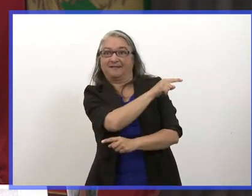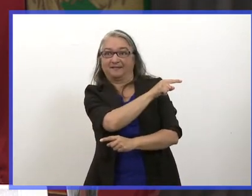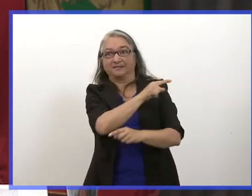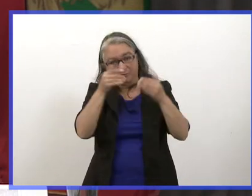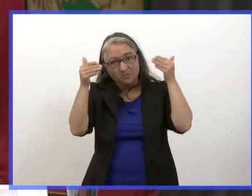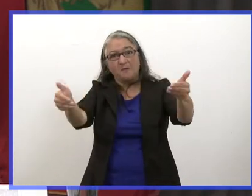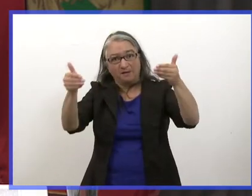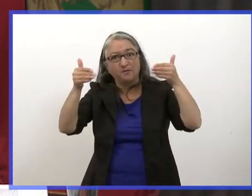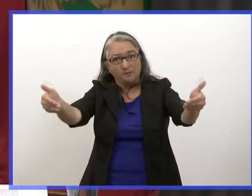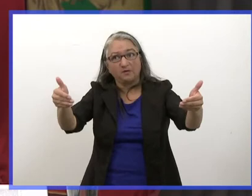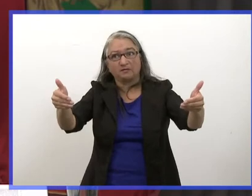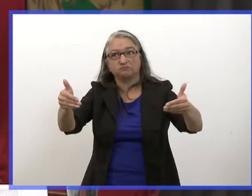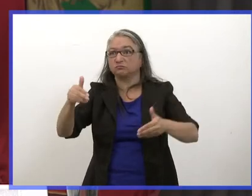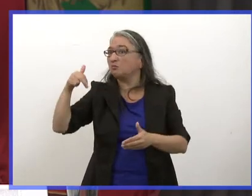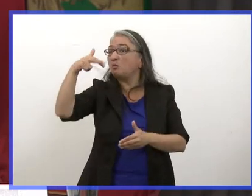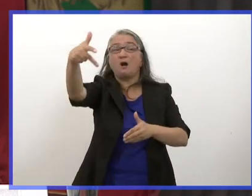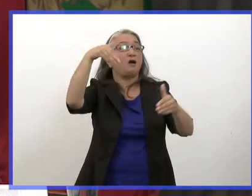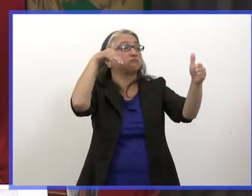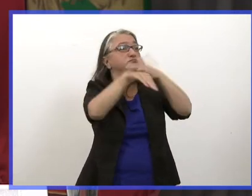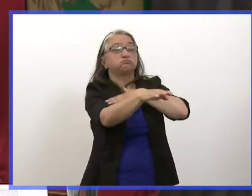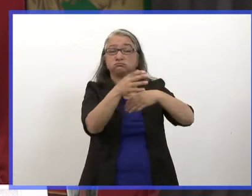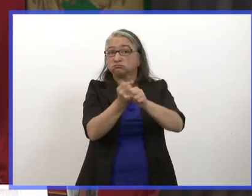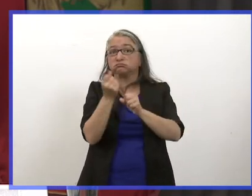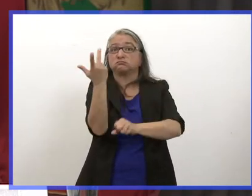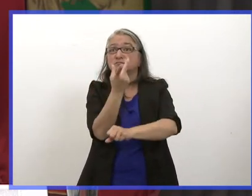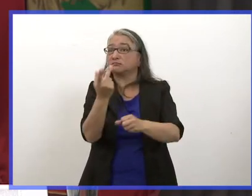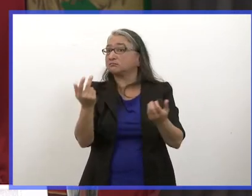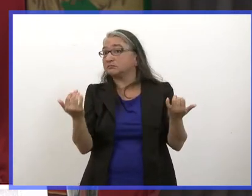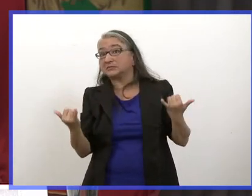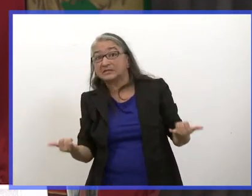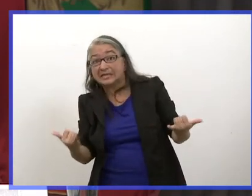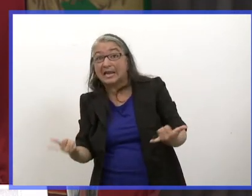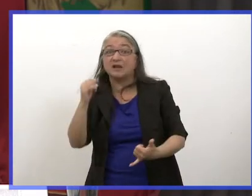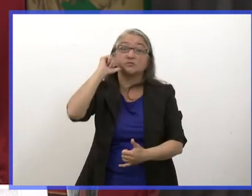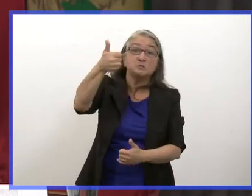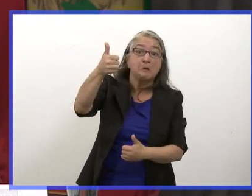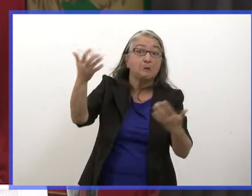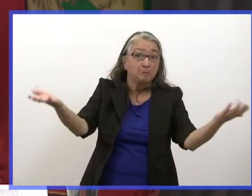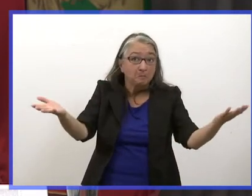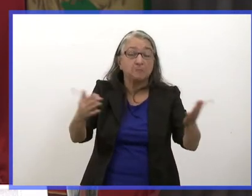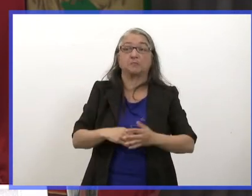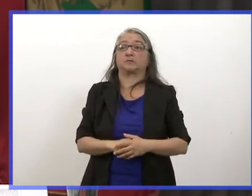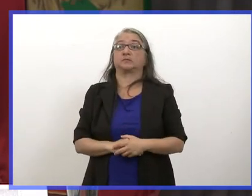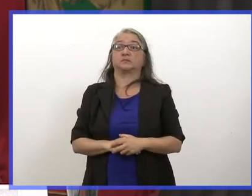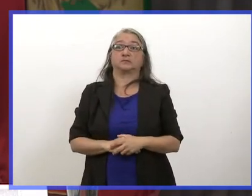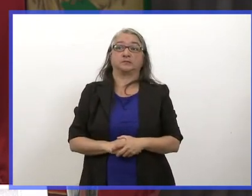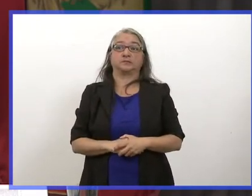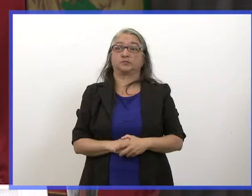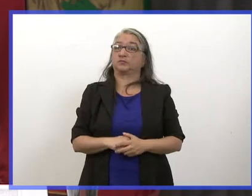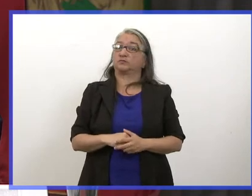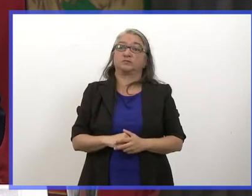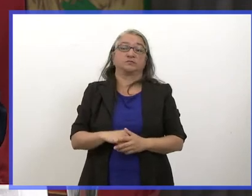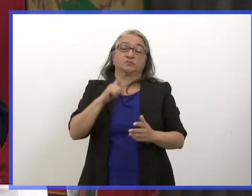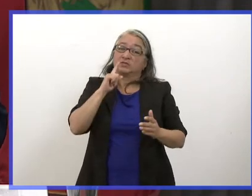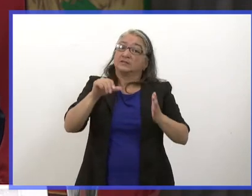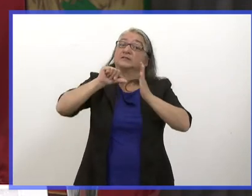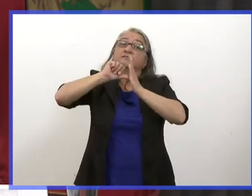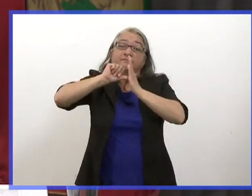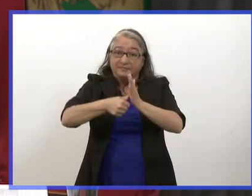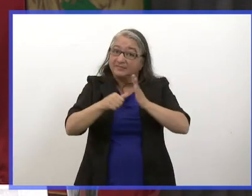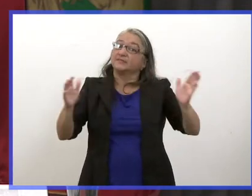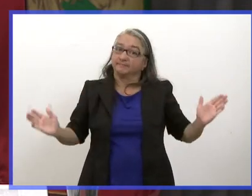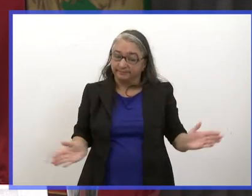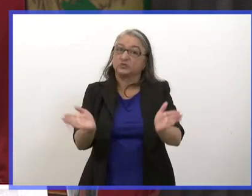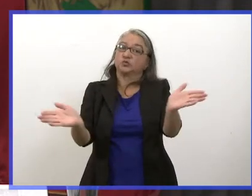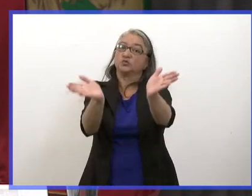If I sound like Kern Hill Co-op right now and I'm imploring you, I am imploring you to use this. While we do have plans on how to